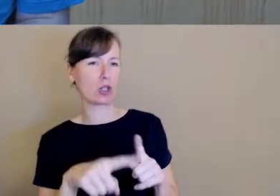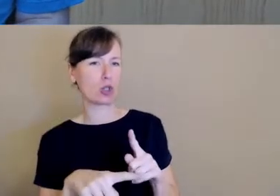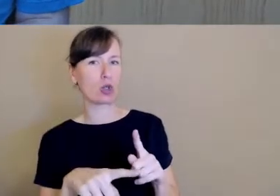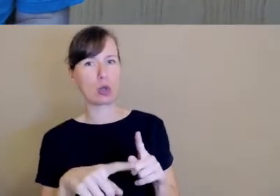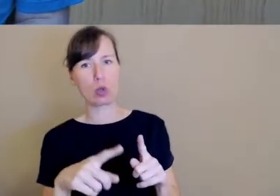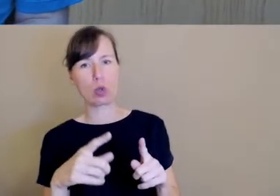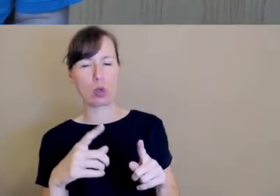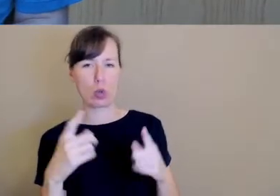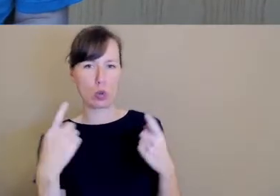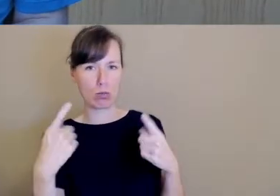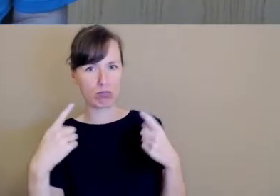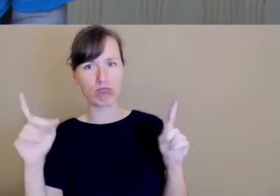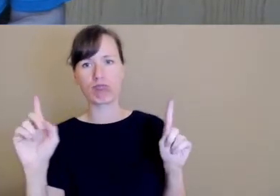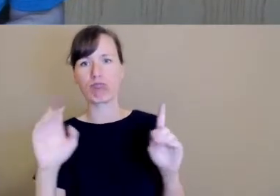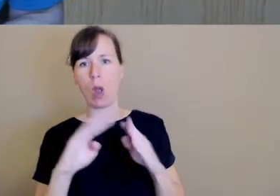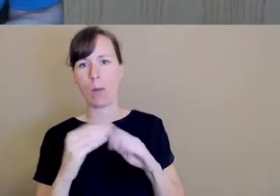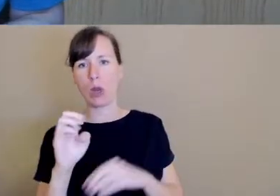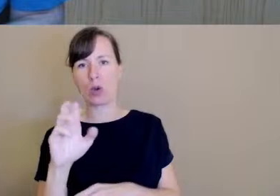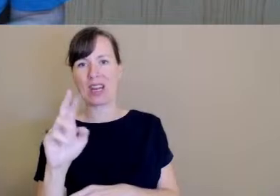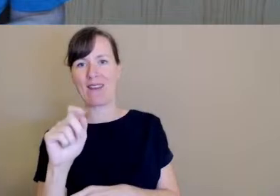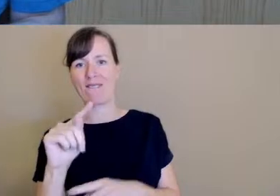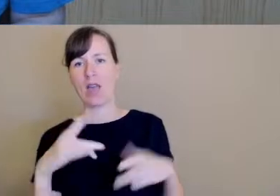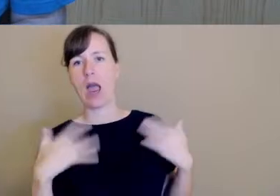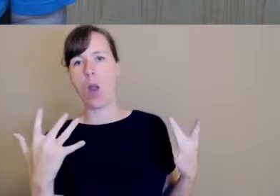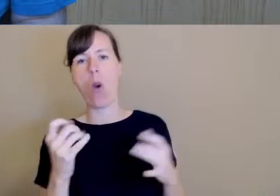adult supervision. I know, I'm just saying that